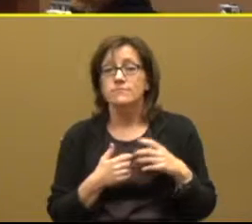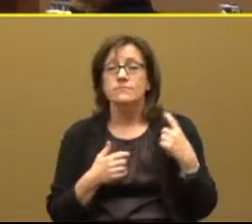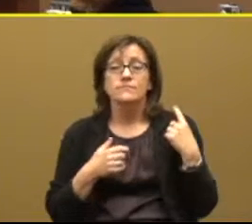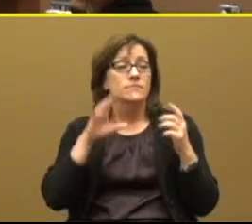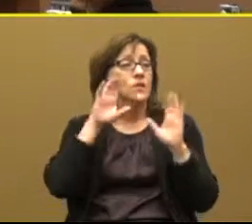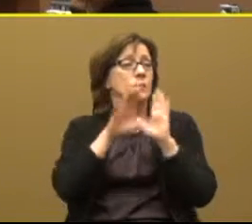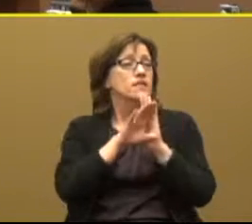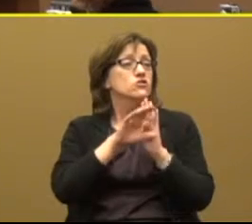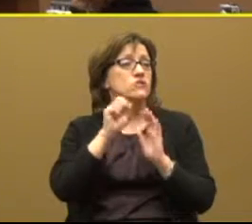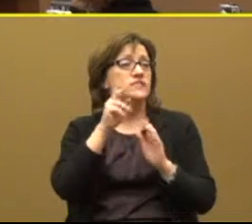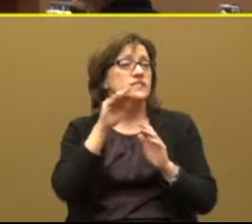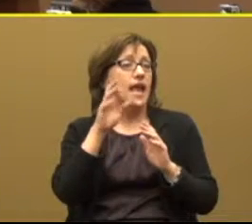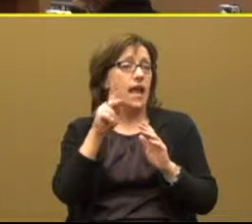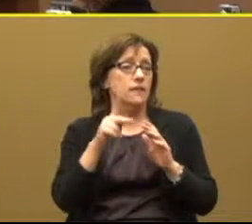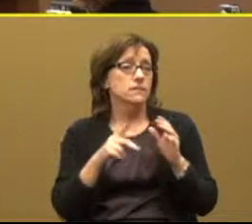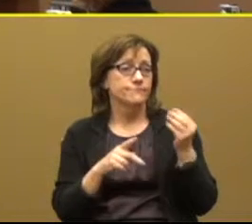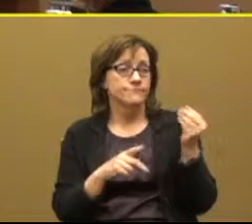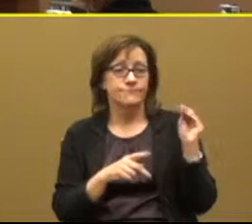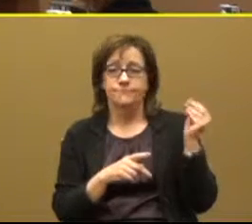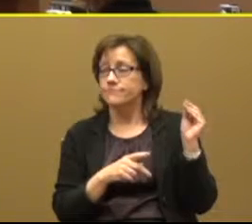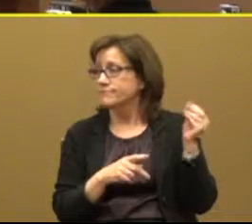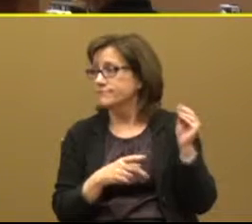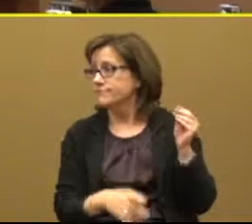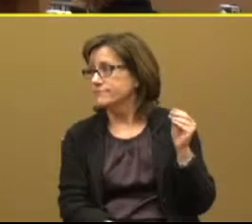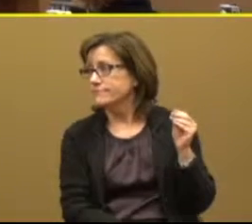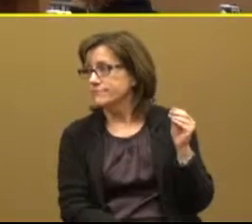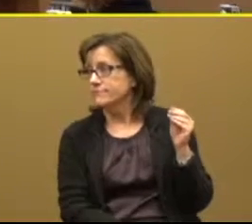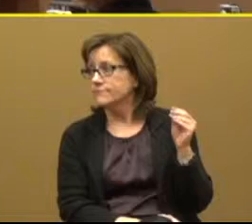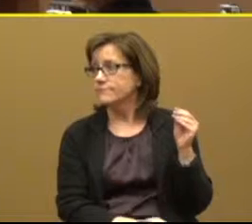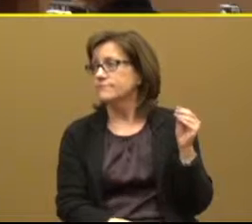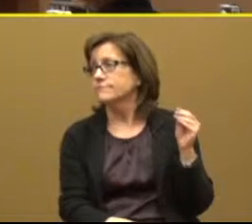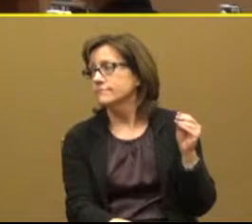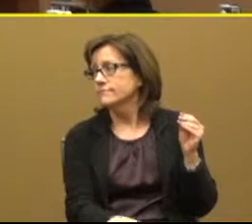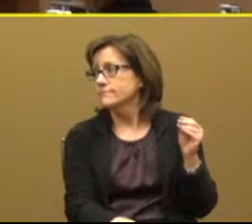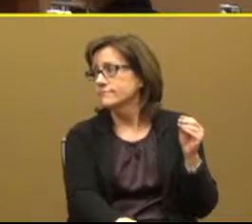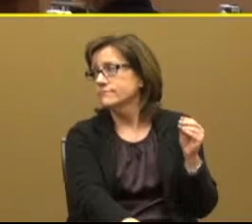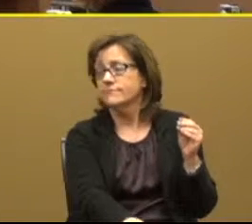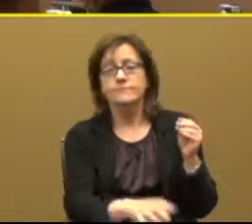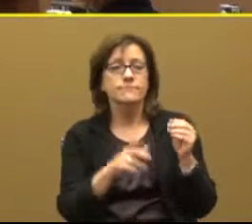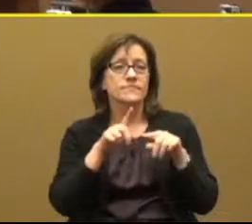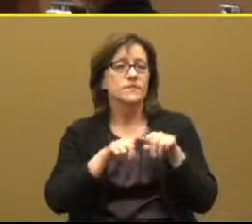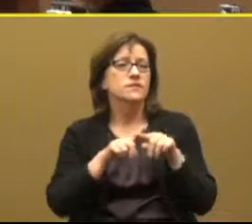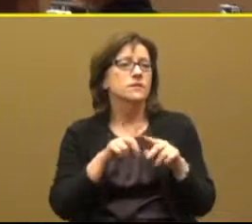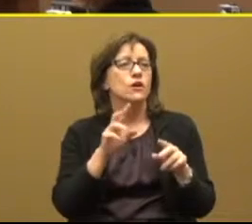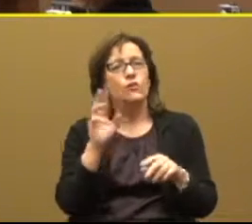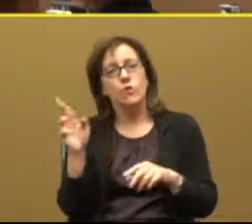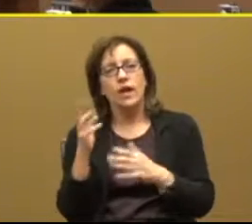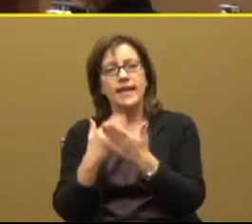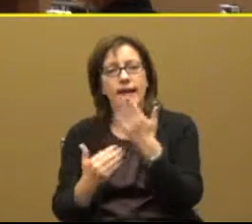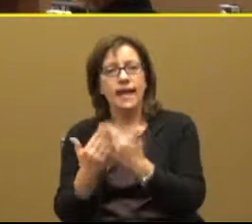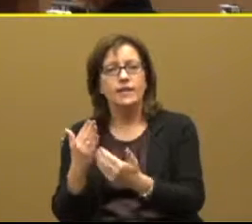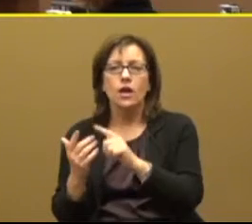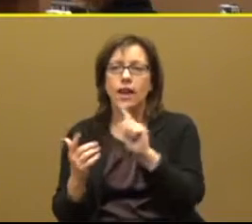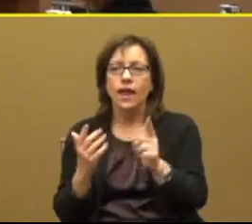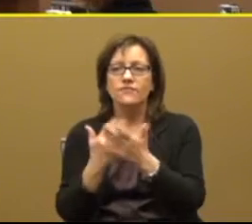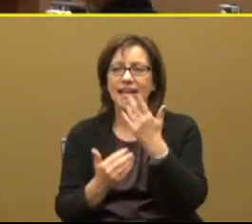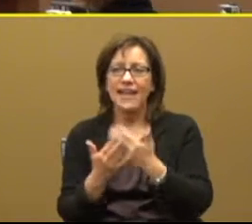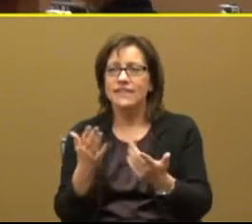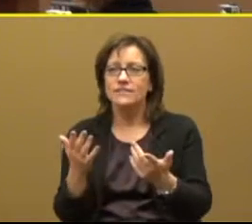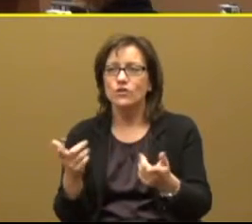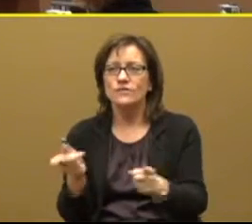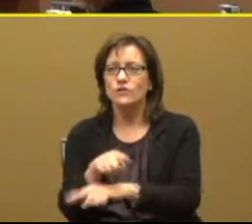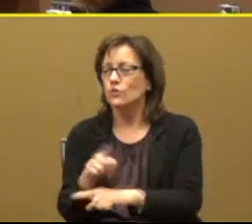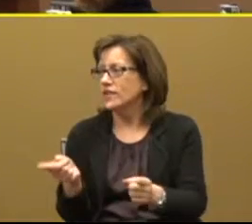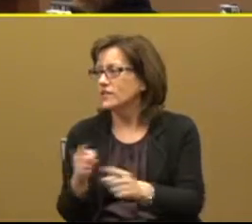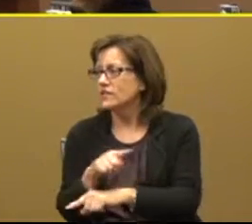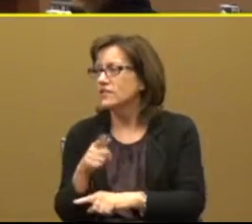icon. Depending on if she's right-handed or left-handed, I'm going to have to switch it around. So right now you're going to be left-handed because